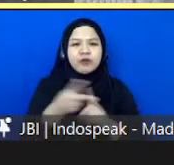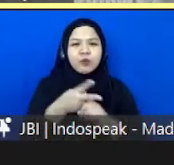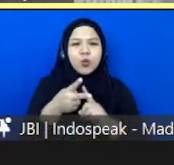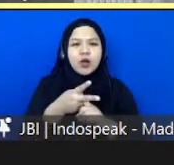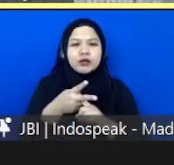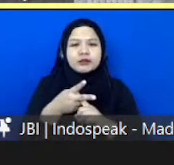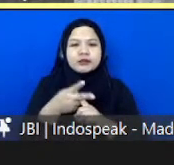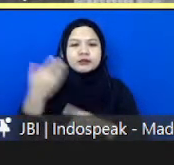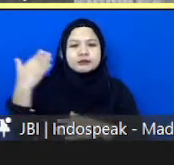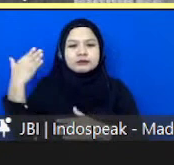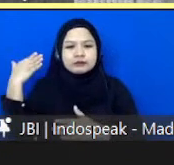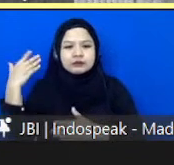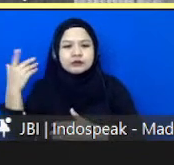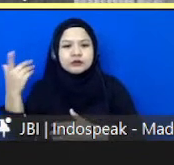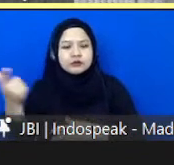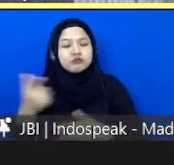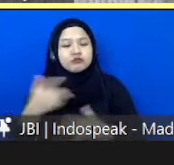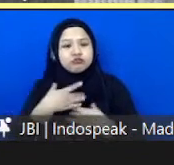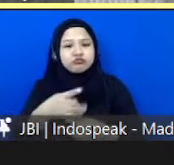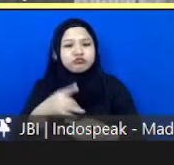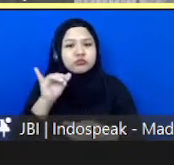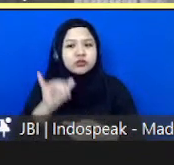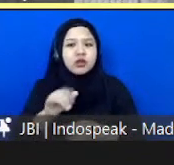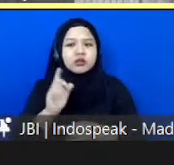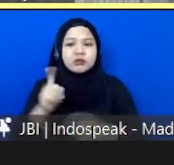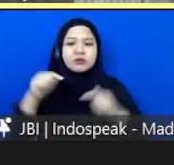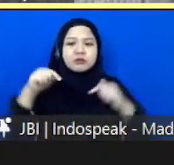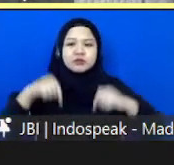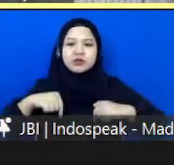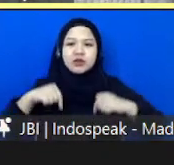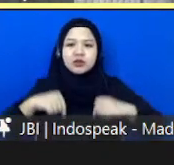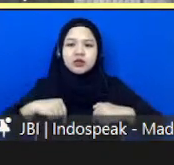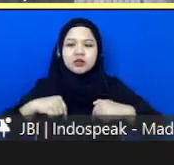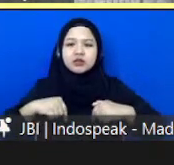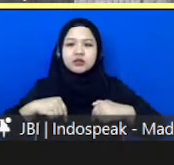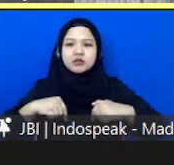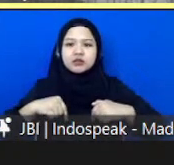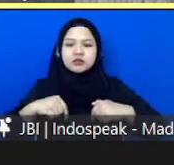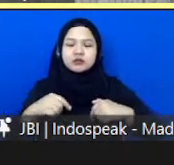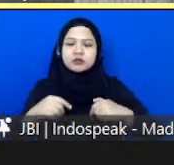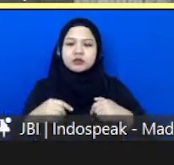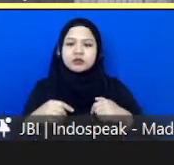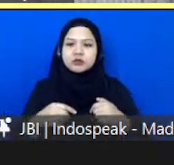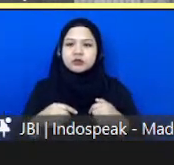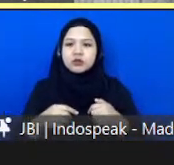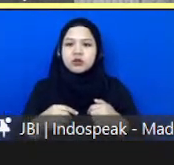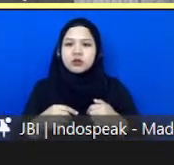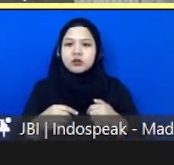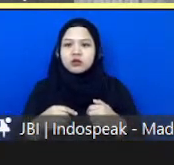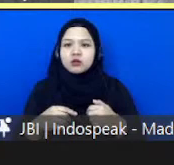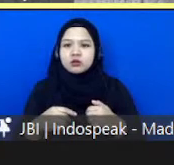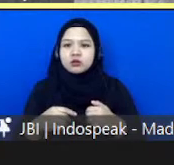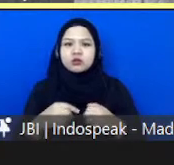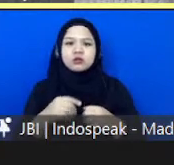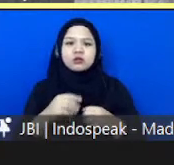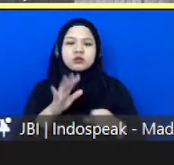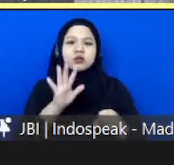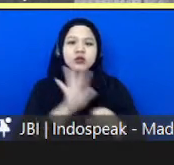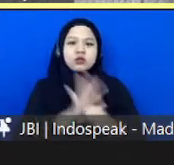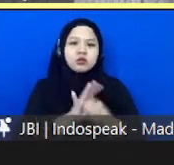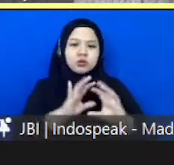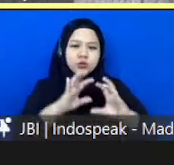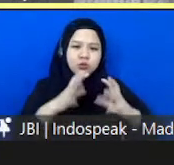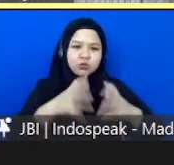interesting ones because soon after, as people remember, the COVID shutdown occurred.